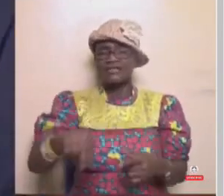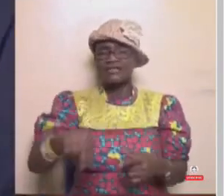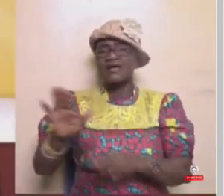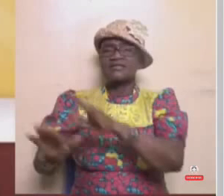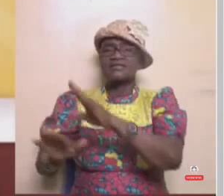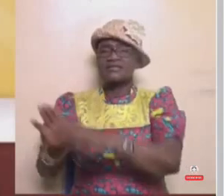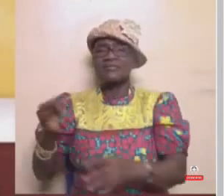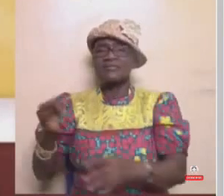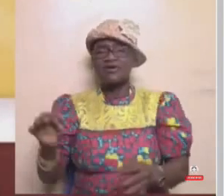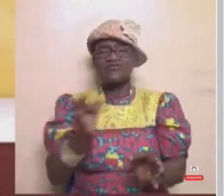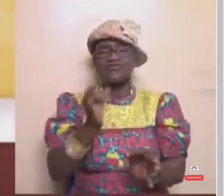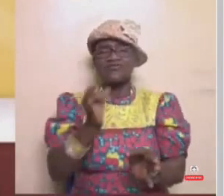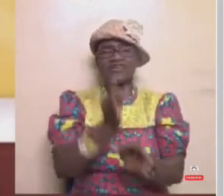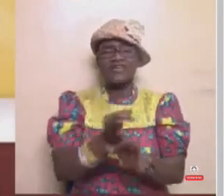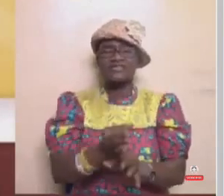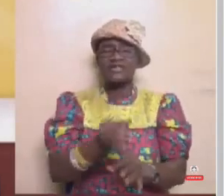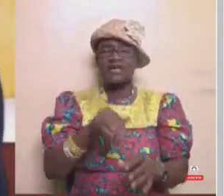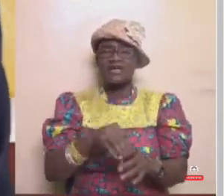In